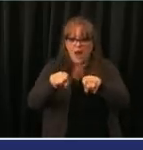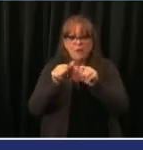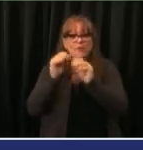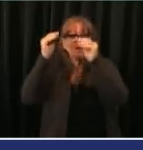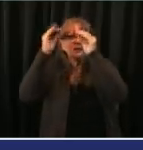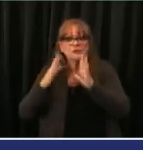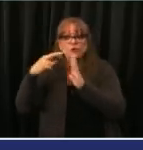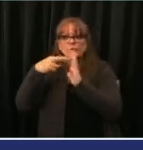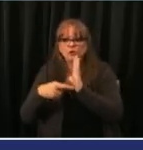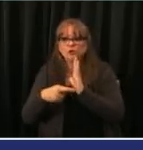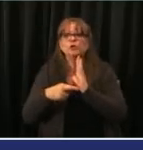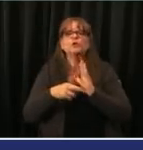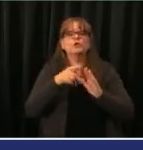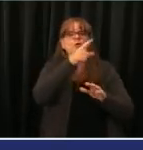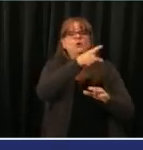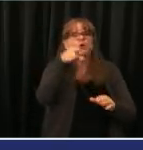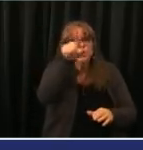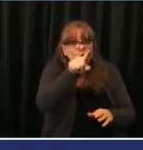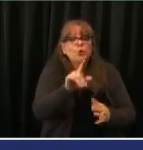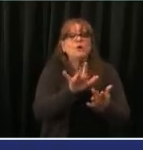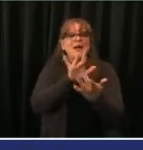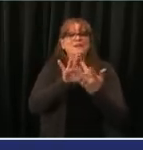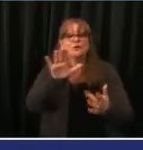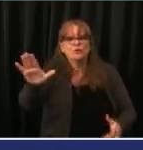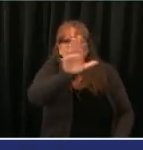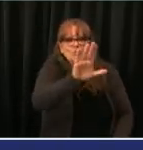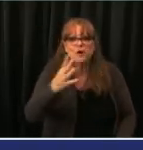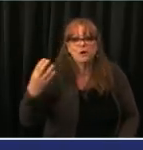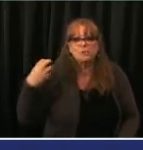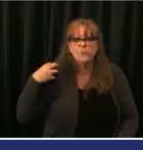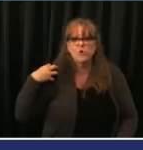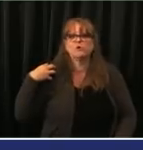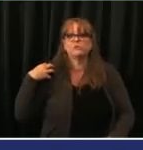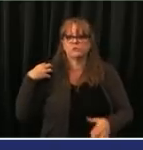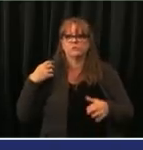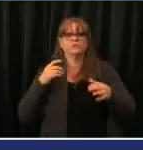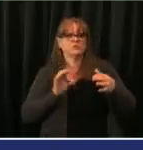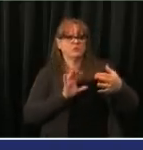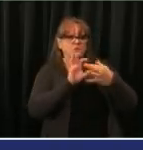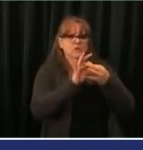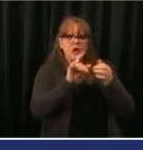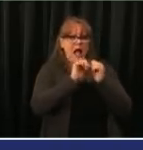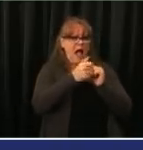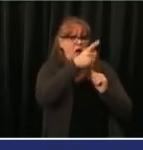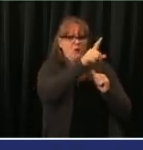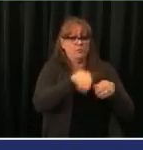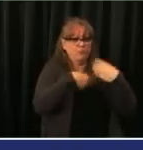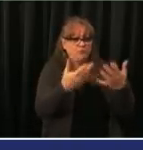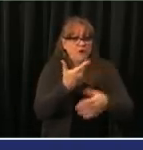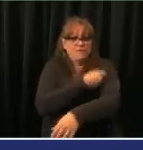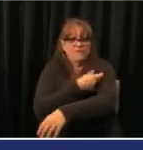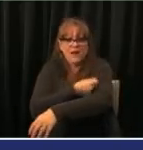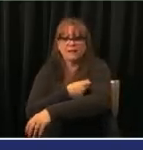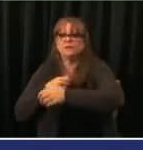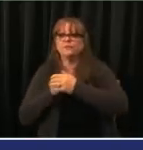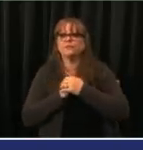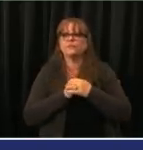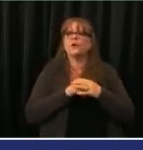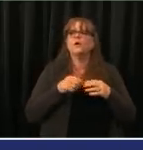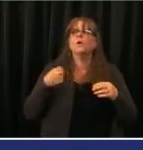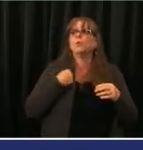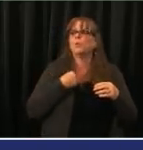ensure that you have access to a provider who is able to give you the vaccine. And we are continuing to work with stakeholders